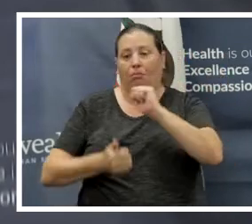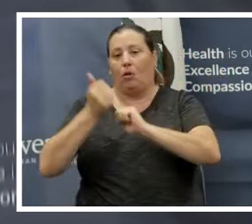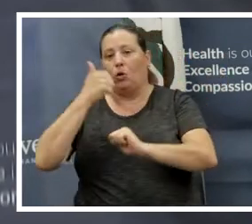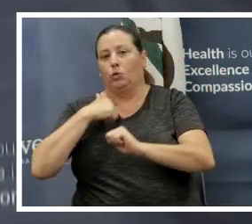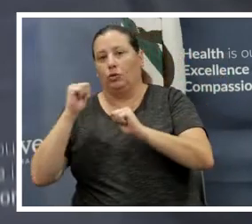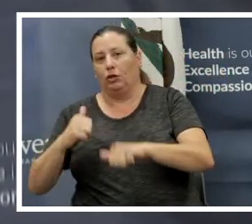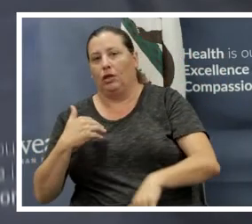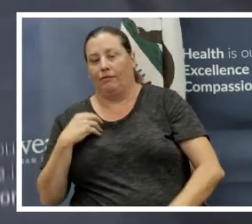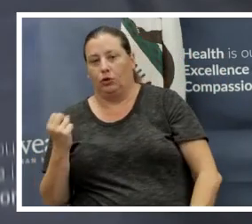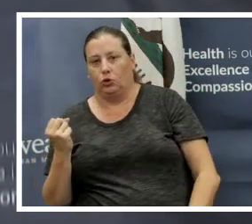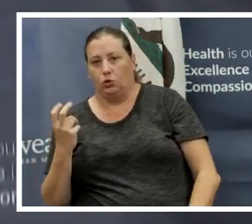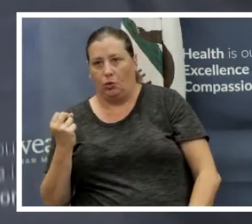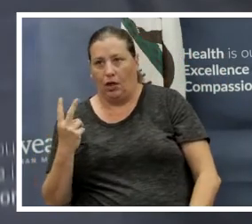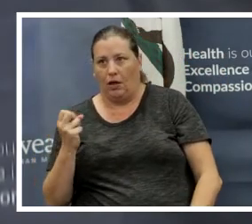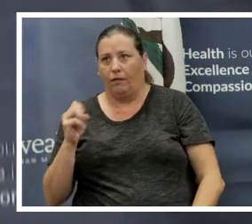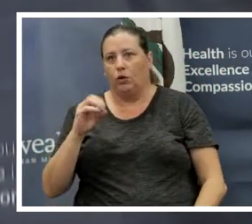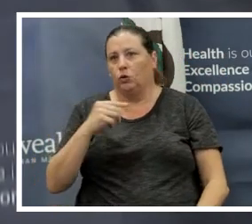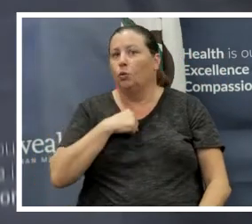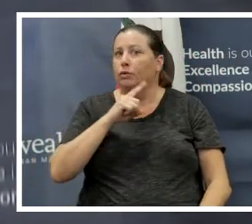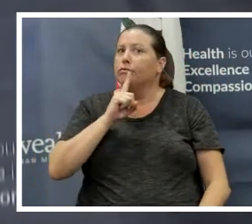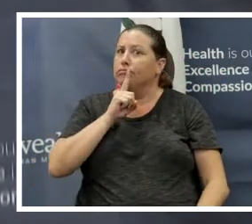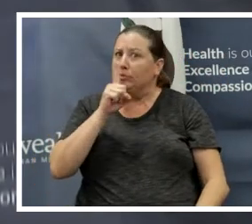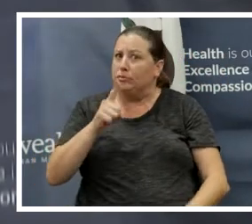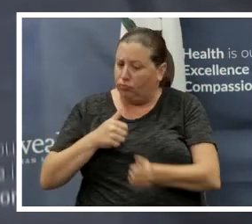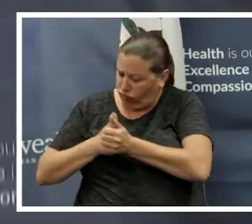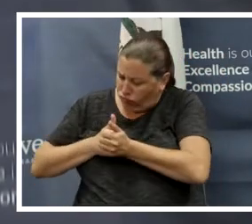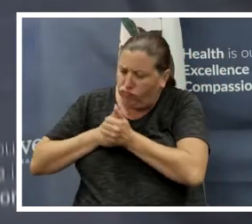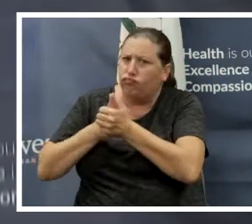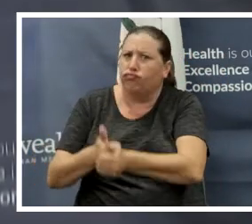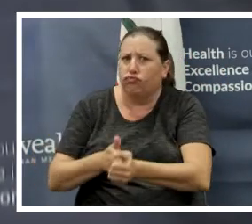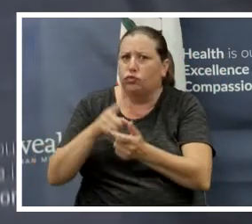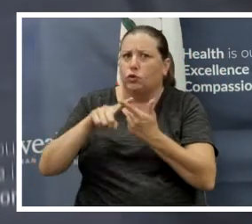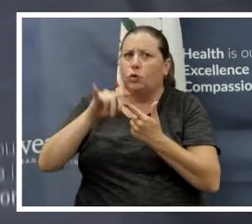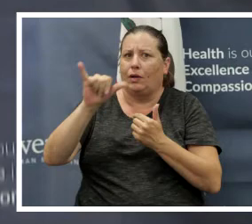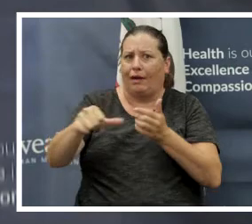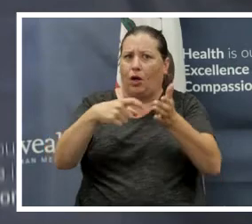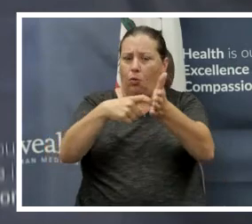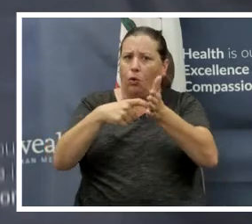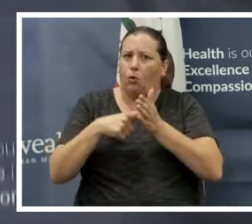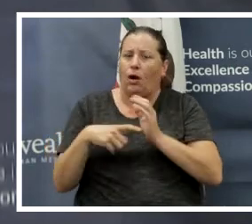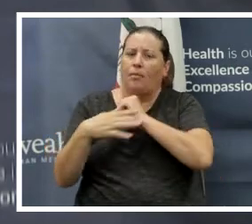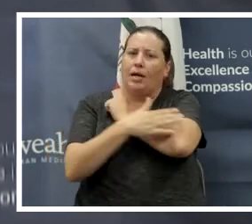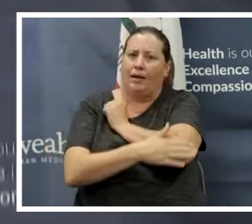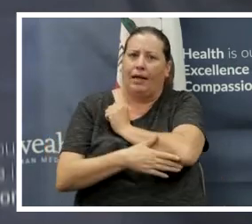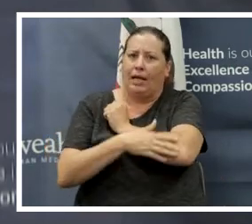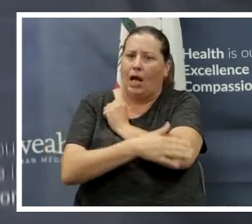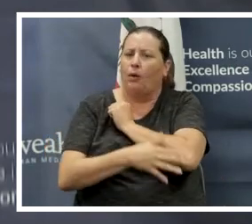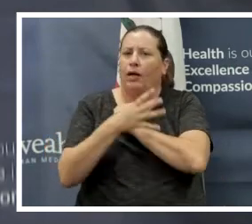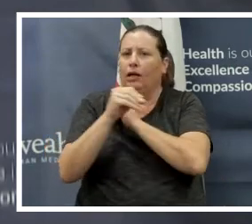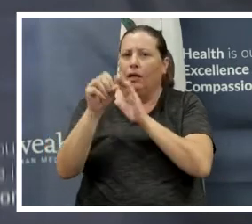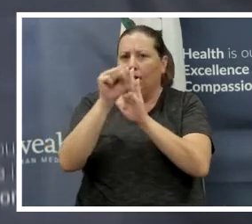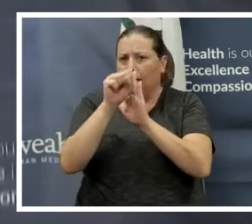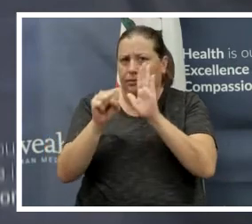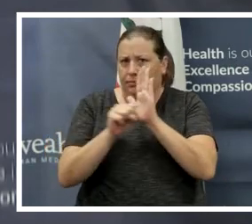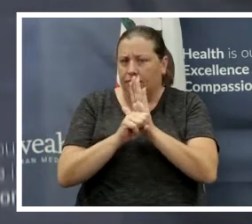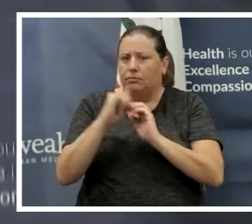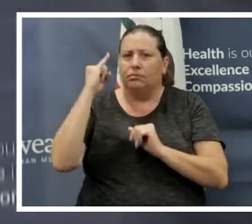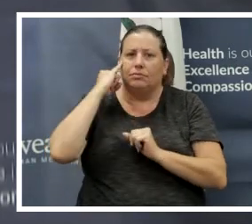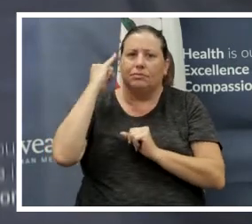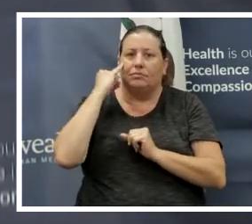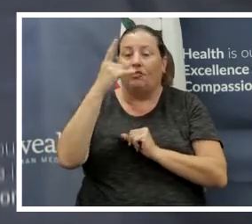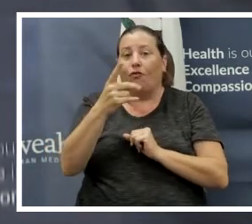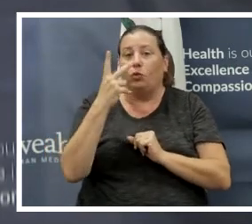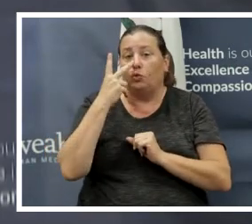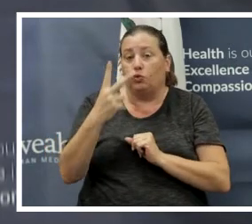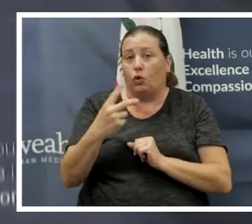we strictly adhere to that requirement of the county and of the state. If you saw, we